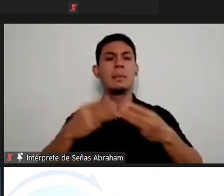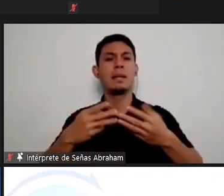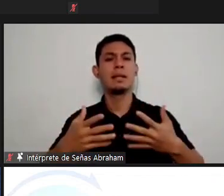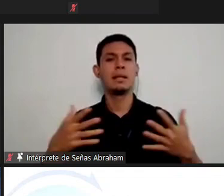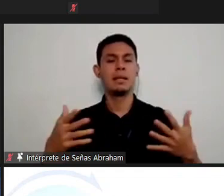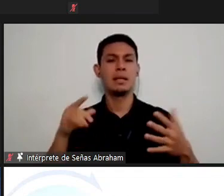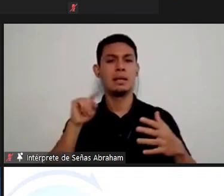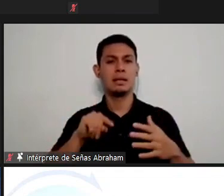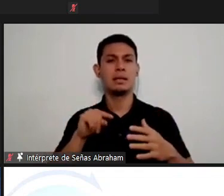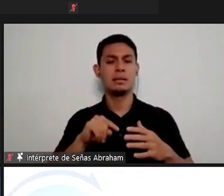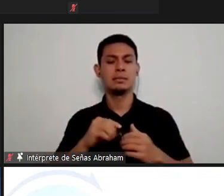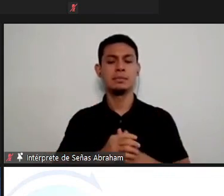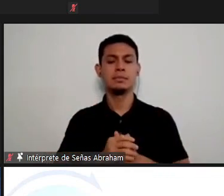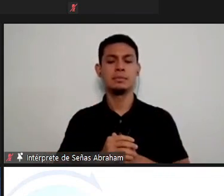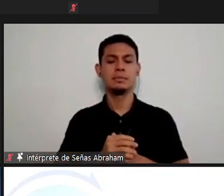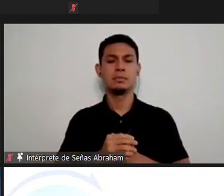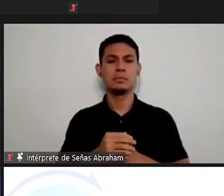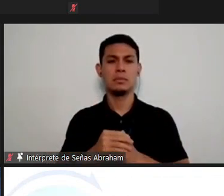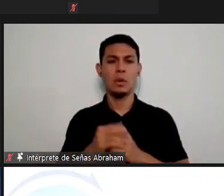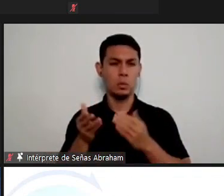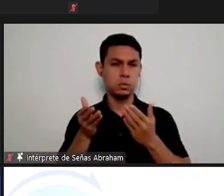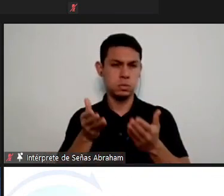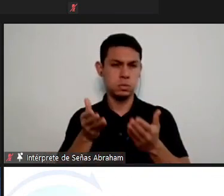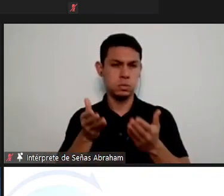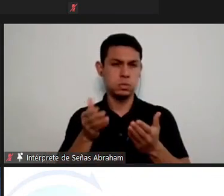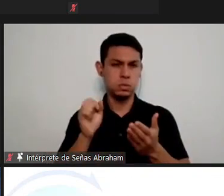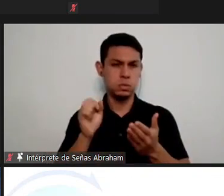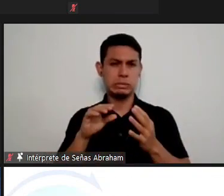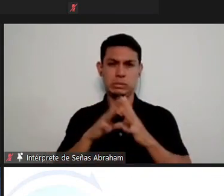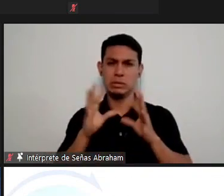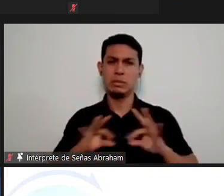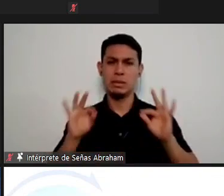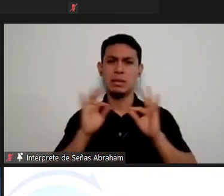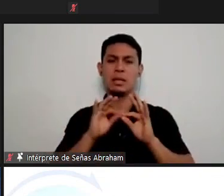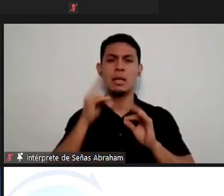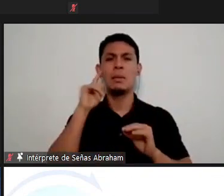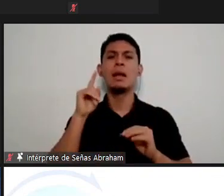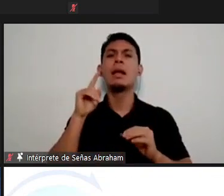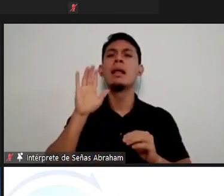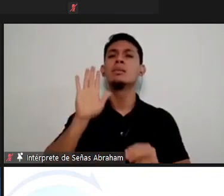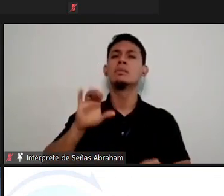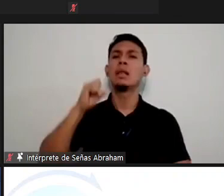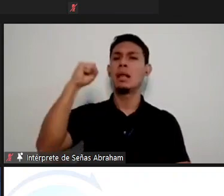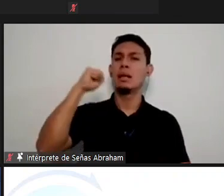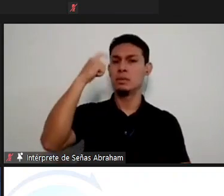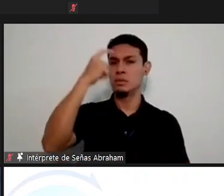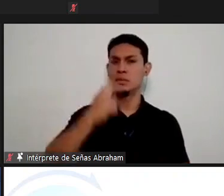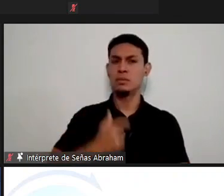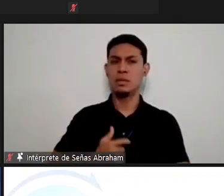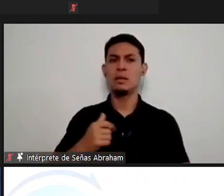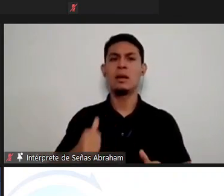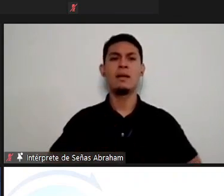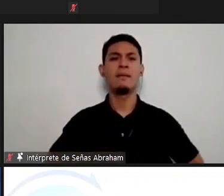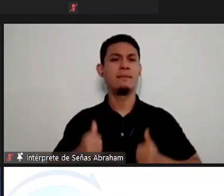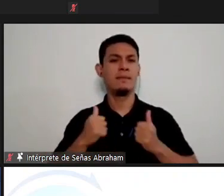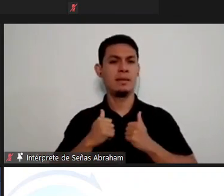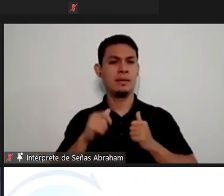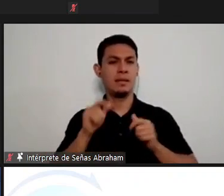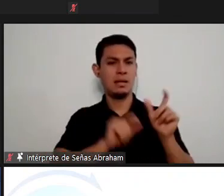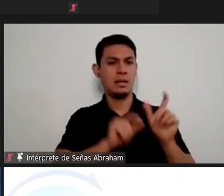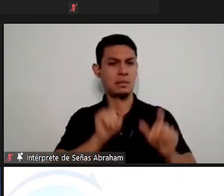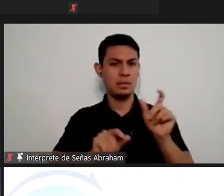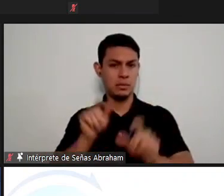awareness on the different sectors on the due diligence and understanding that the human rights as due